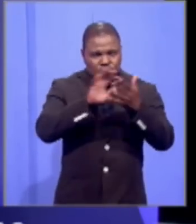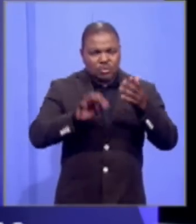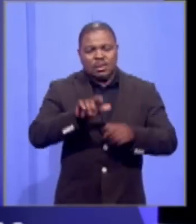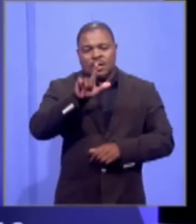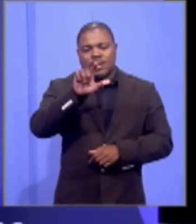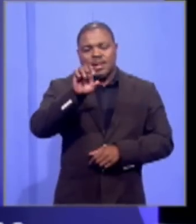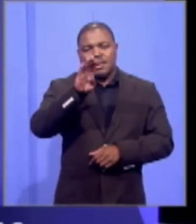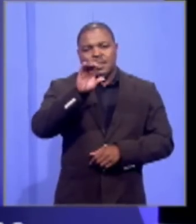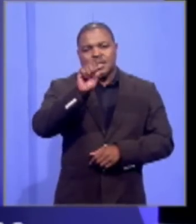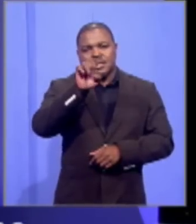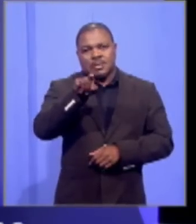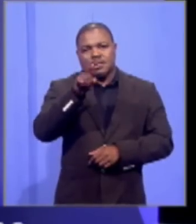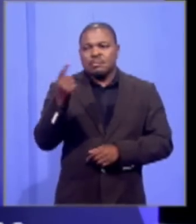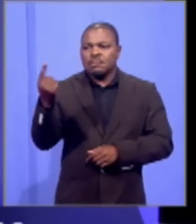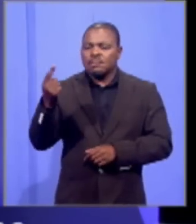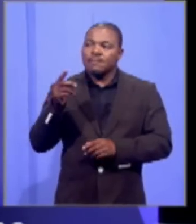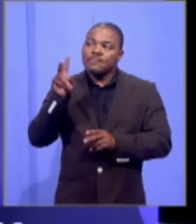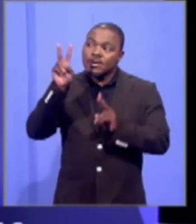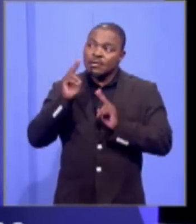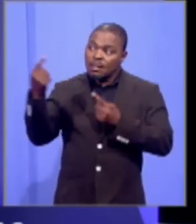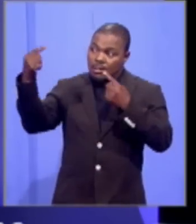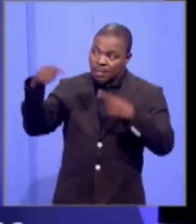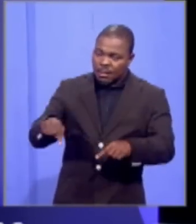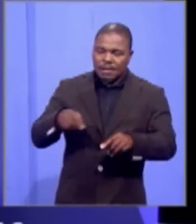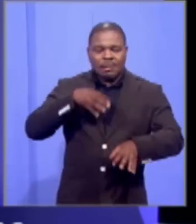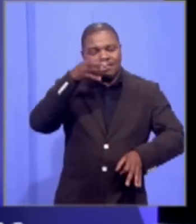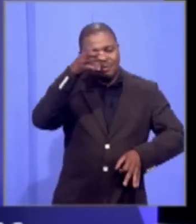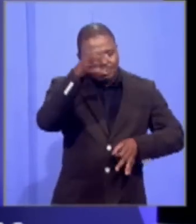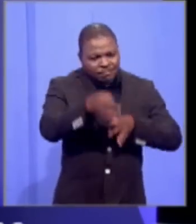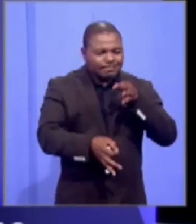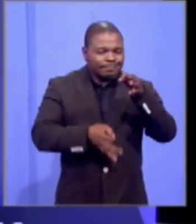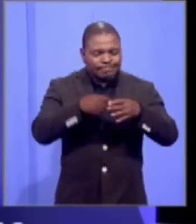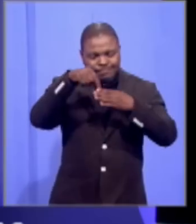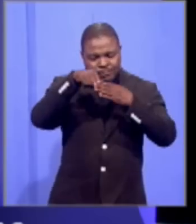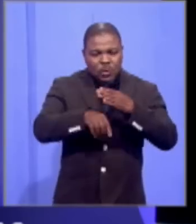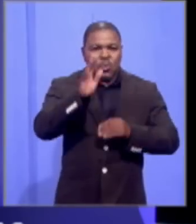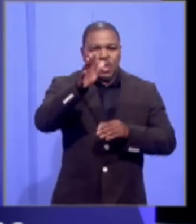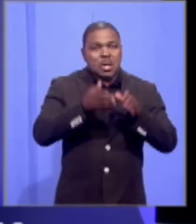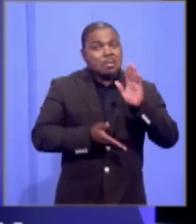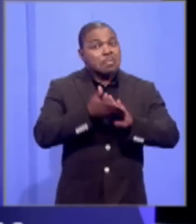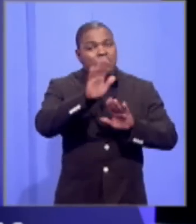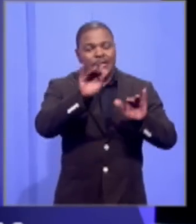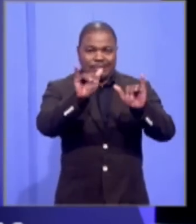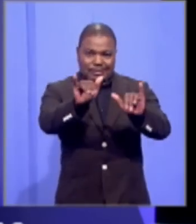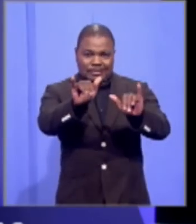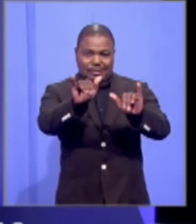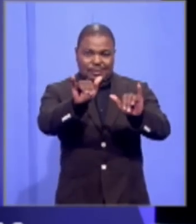ka dimeng o na le moeng yo a tlogo re nyetletša tšona Seshuthi.